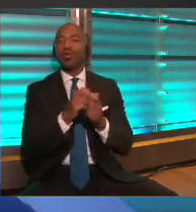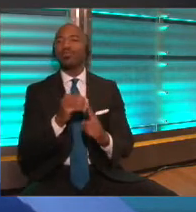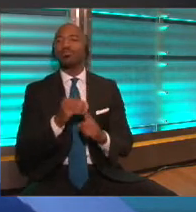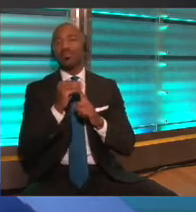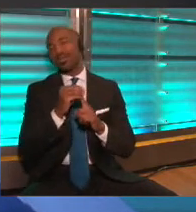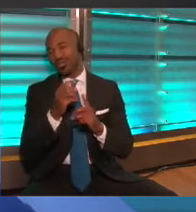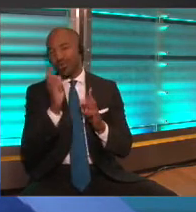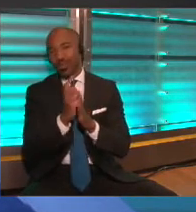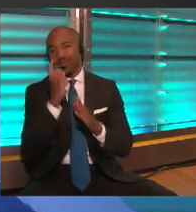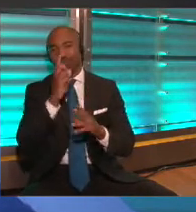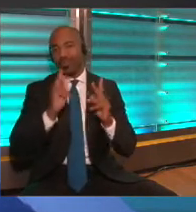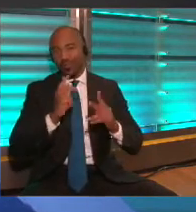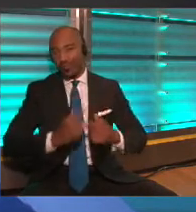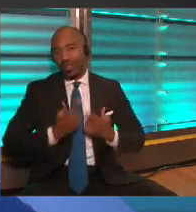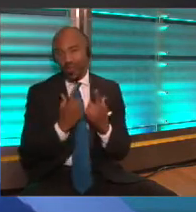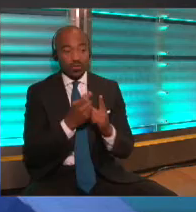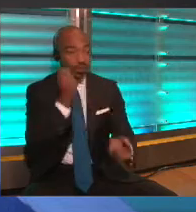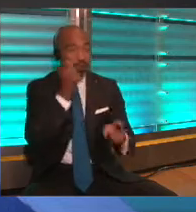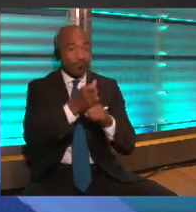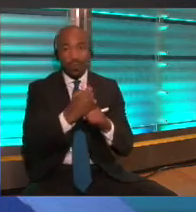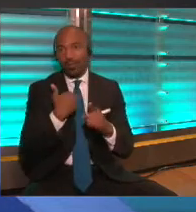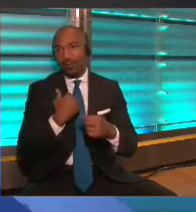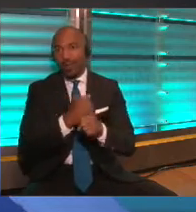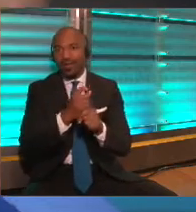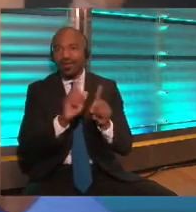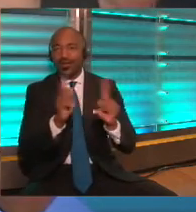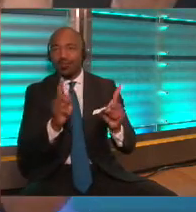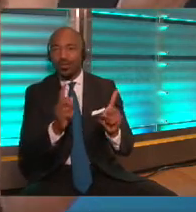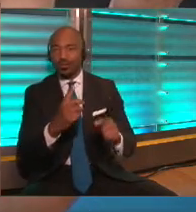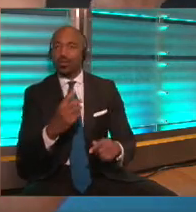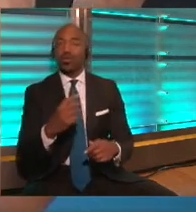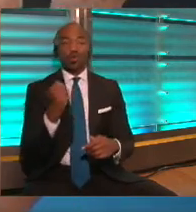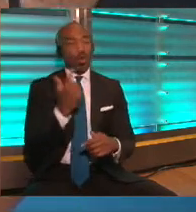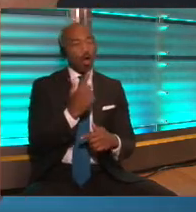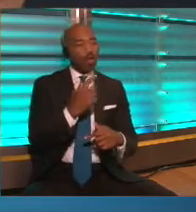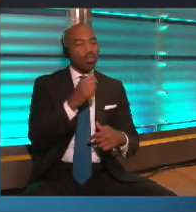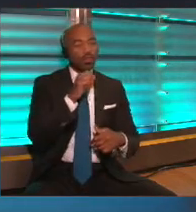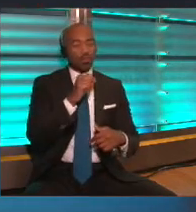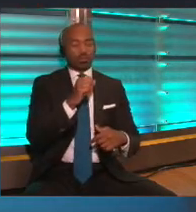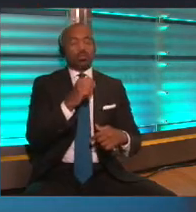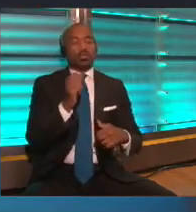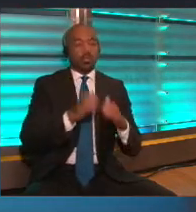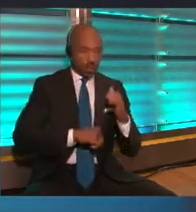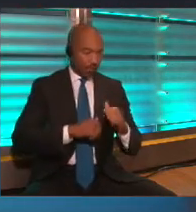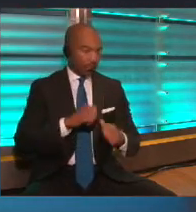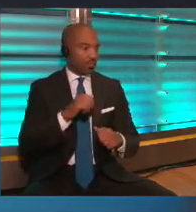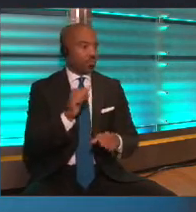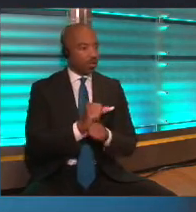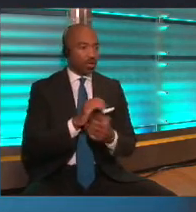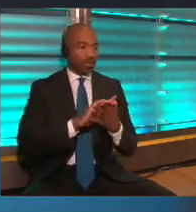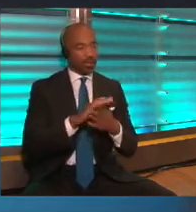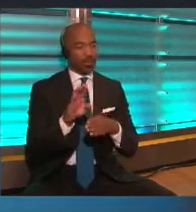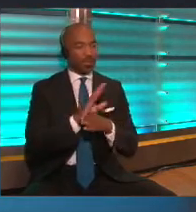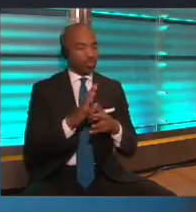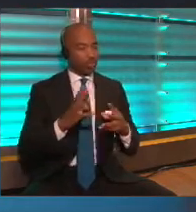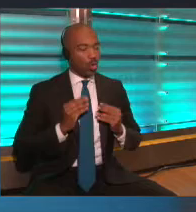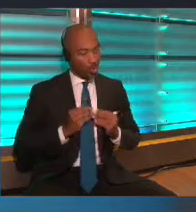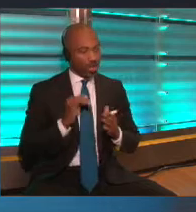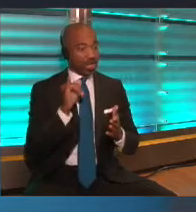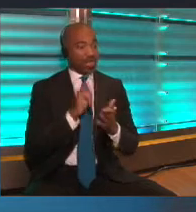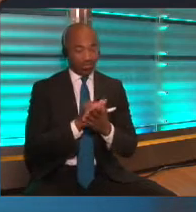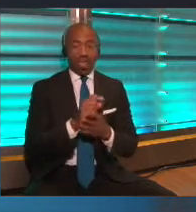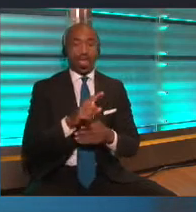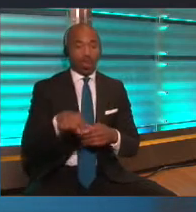and making a difference in it, helps us get through all that tough work of being an entrepreneur. In addition to kind of making an impact